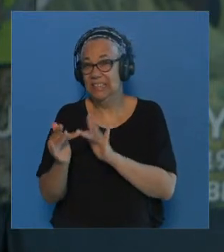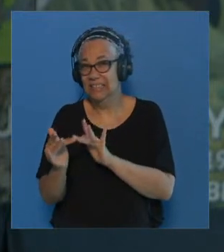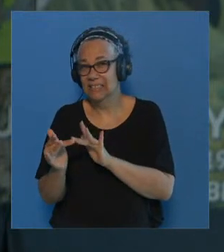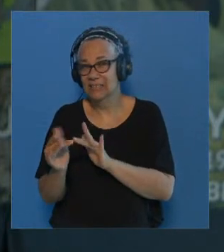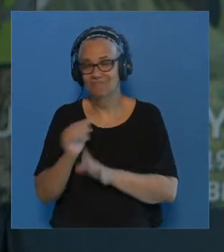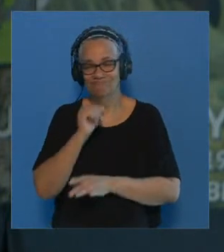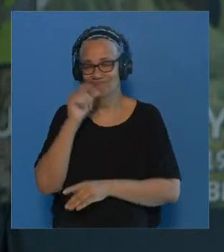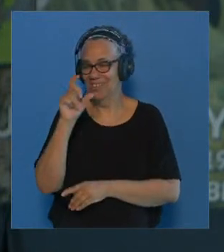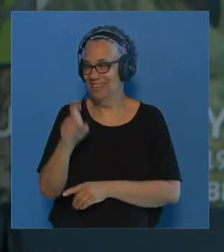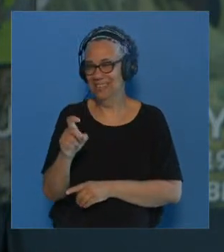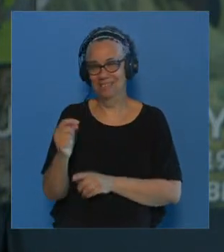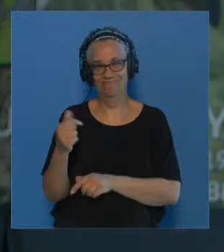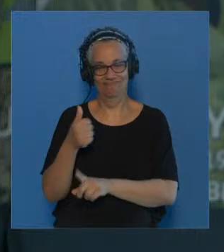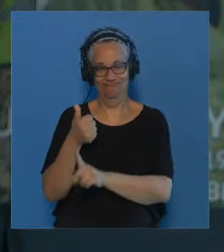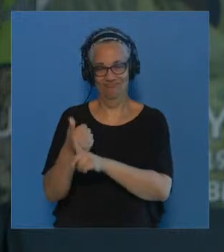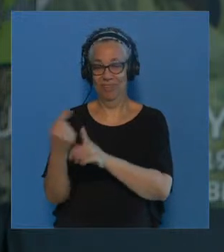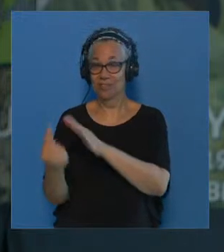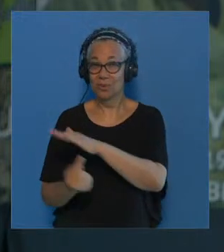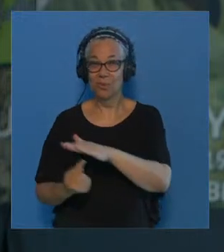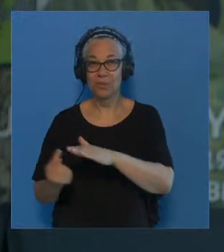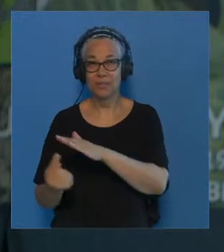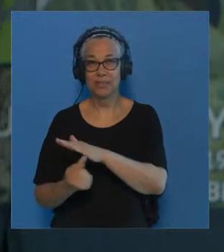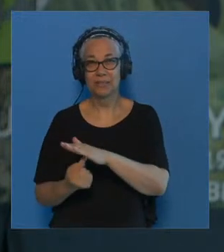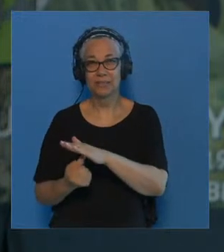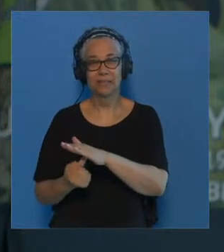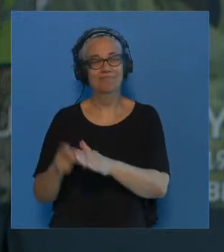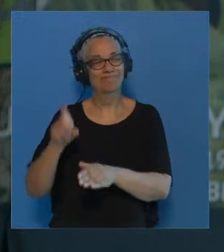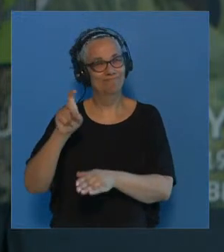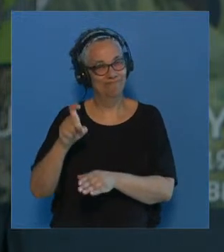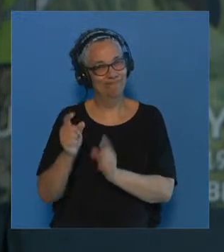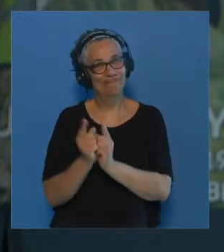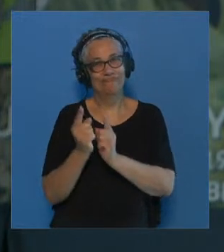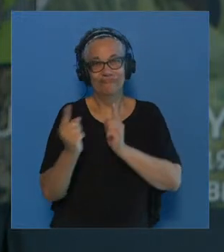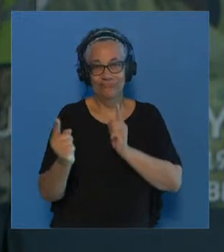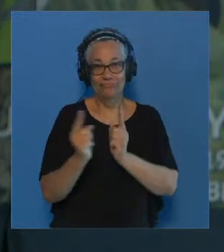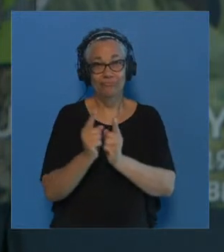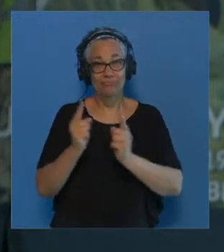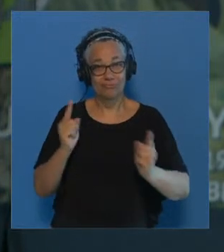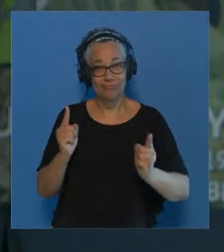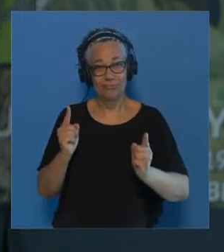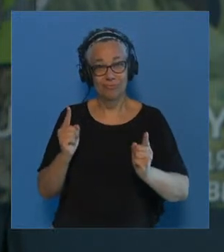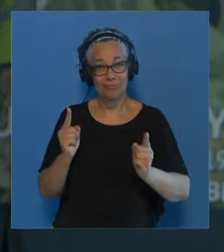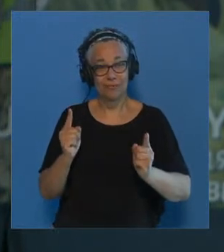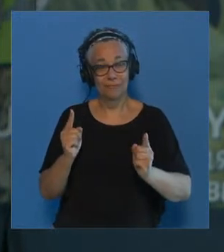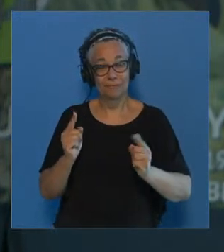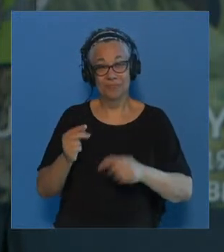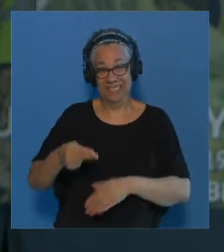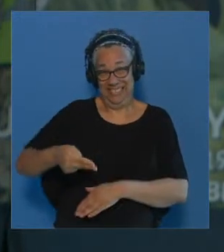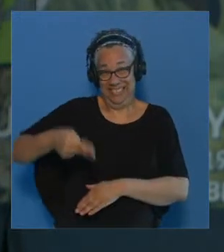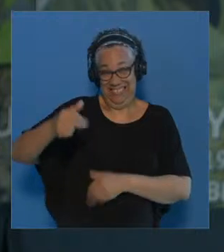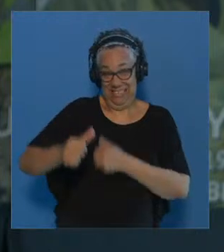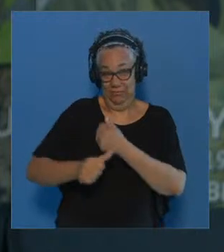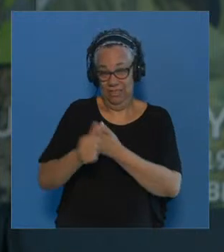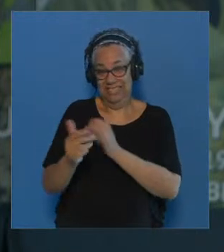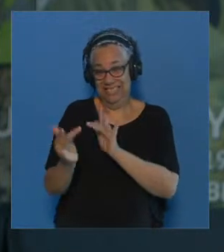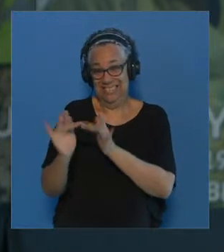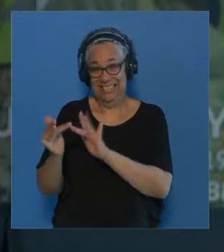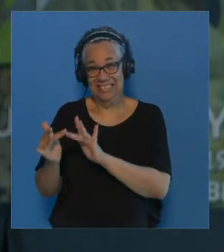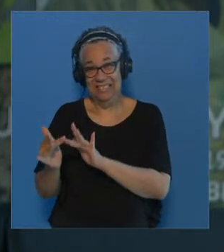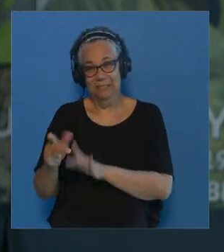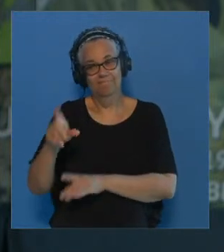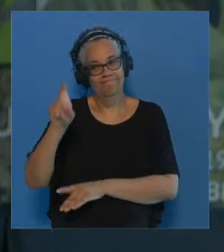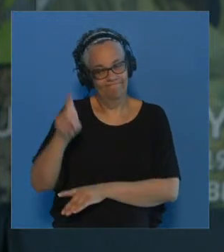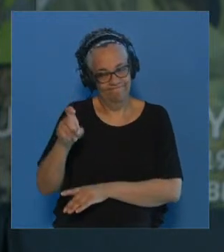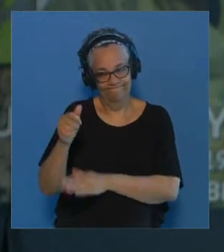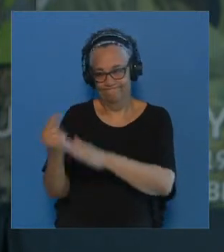not require self-quarantine, but should practice physical distancing. Meanwhile, a high-risk contact is required